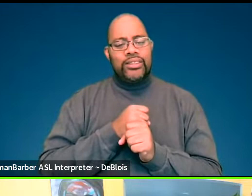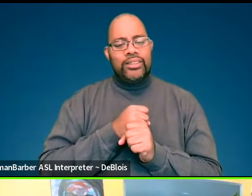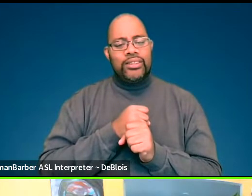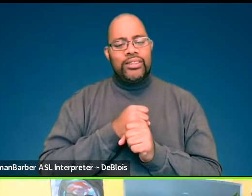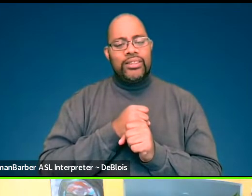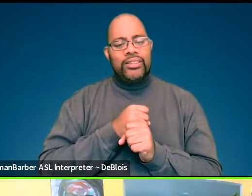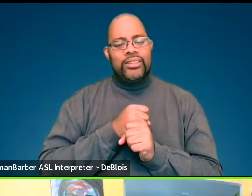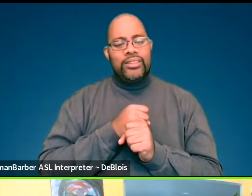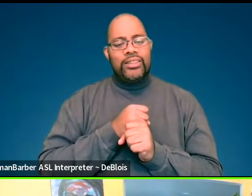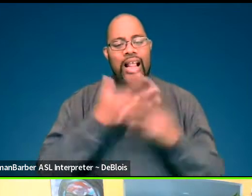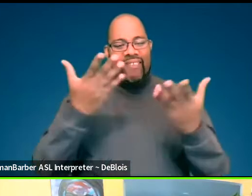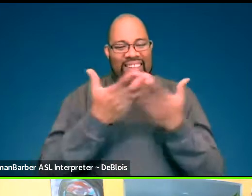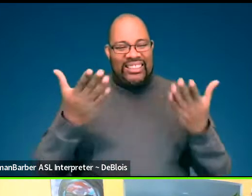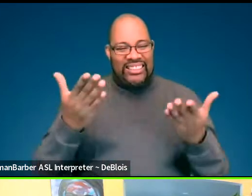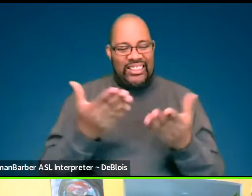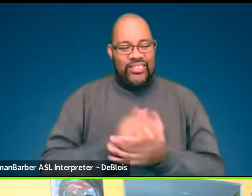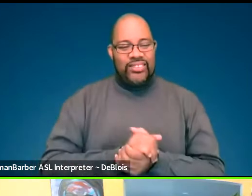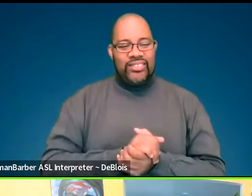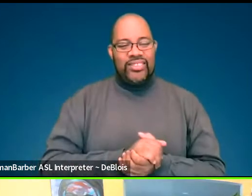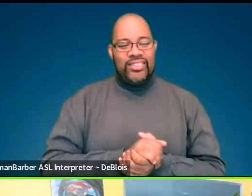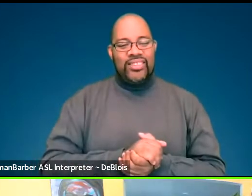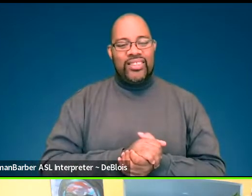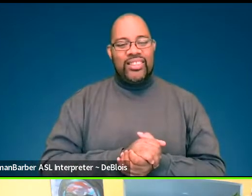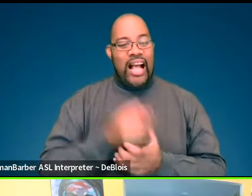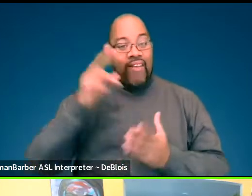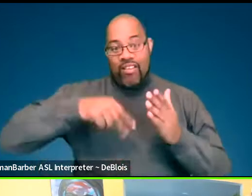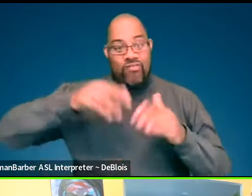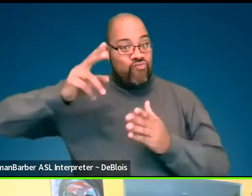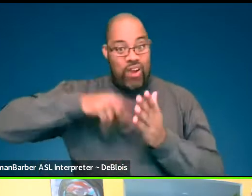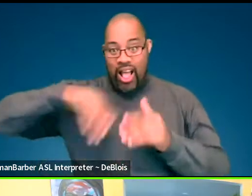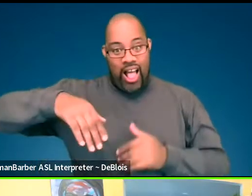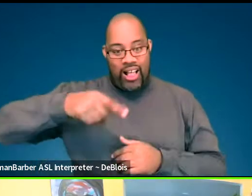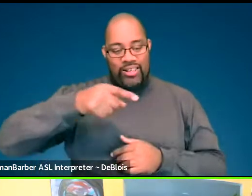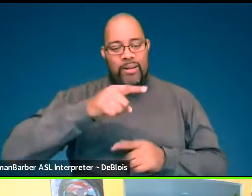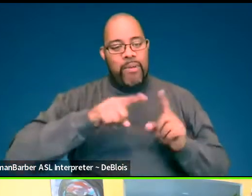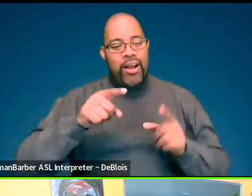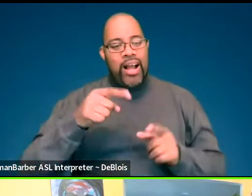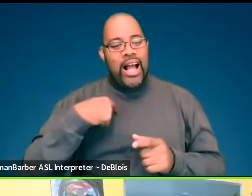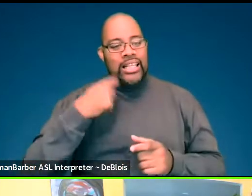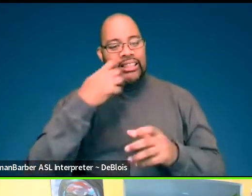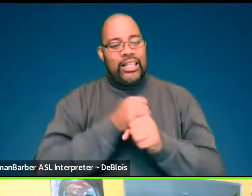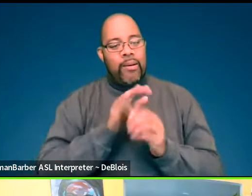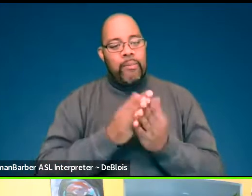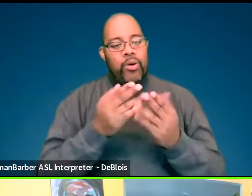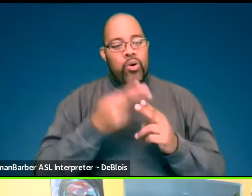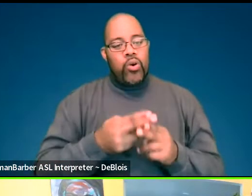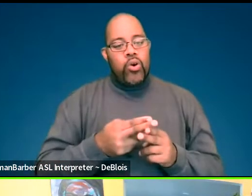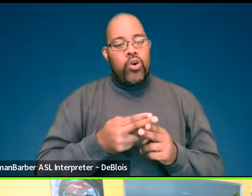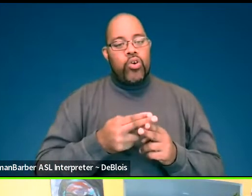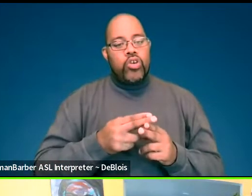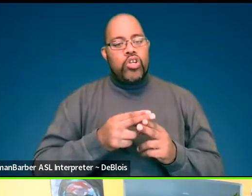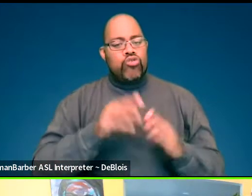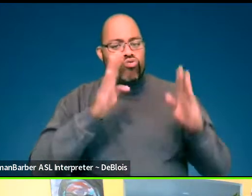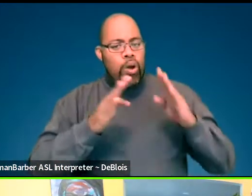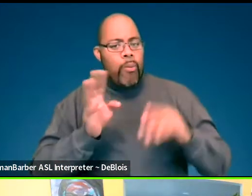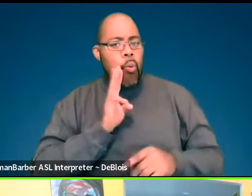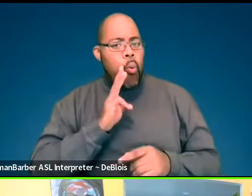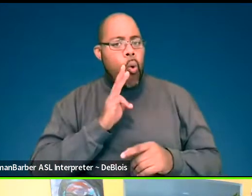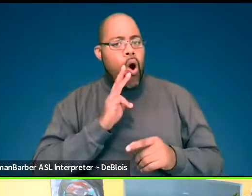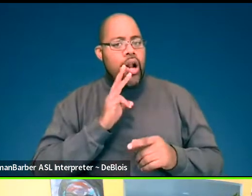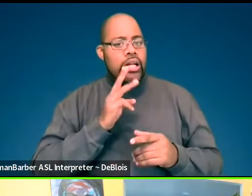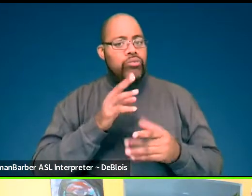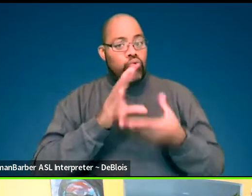I got a whole bunch of stuff over here. I haven't read this yet, but I just got this book called Troubled Waters, Tales from the